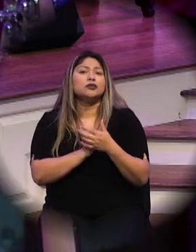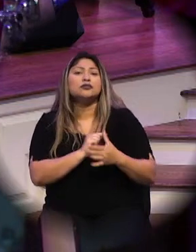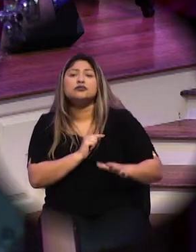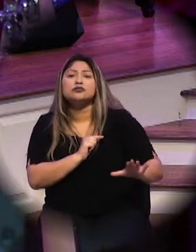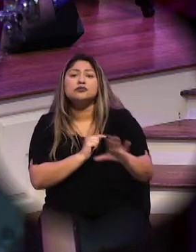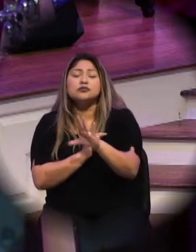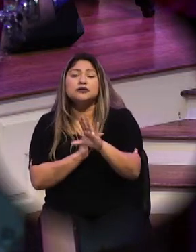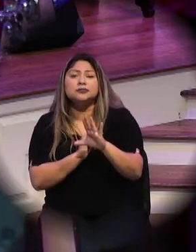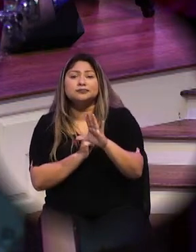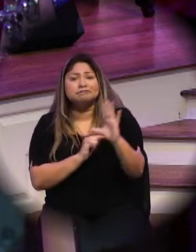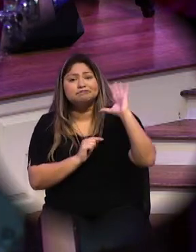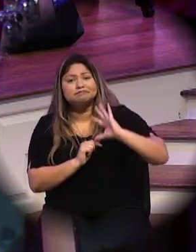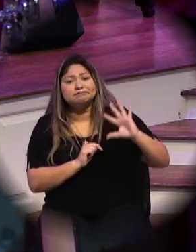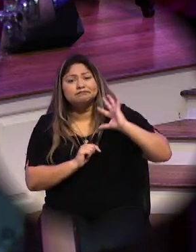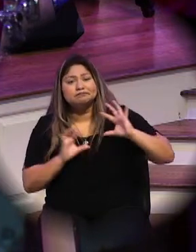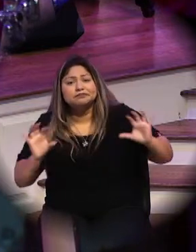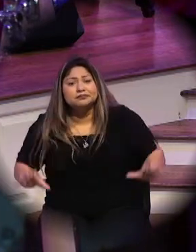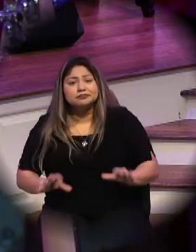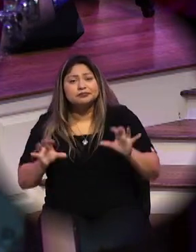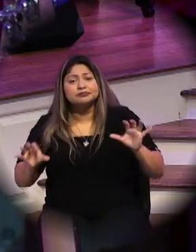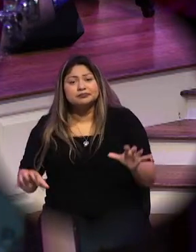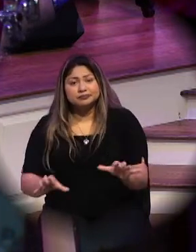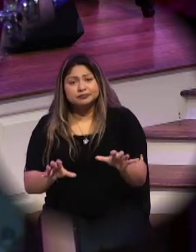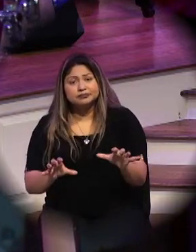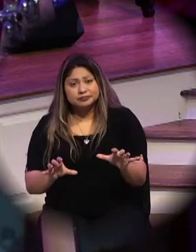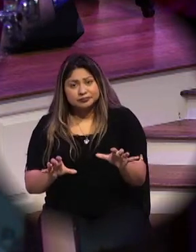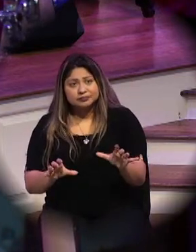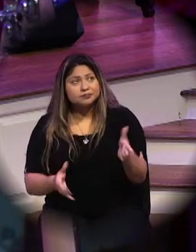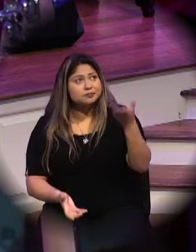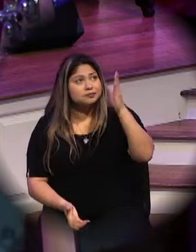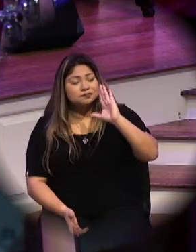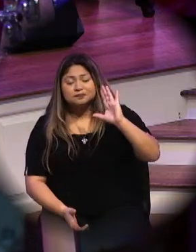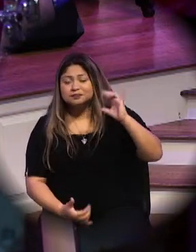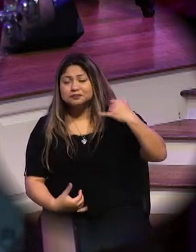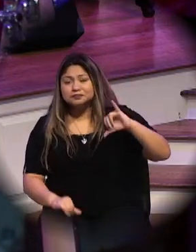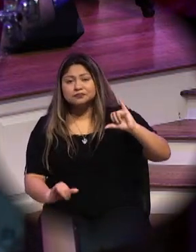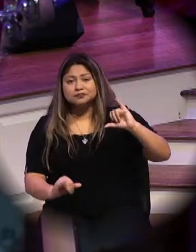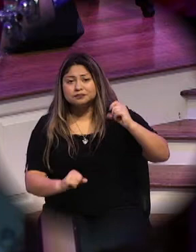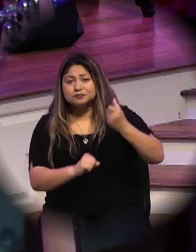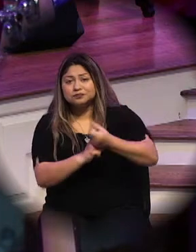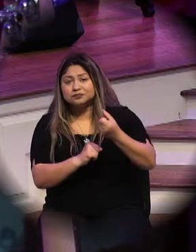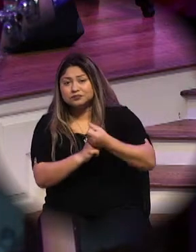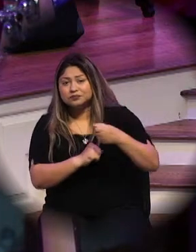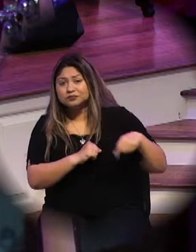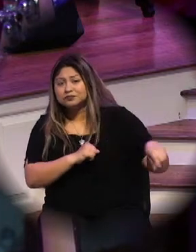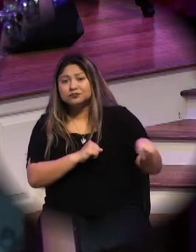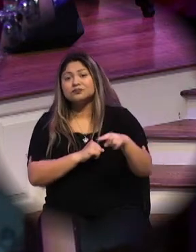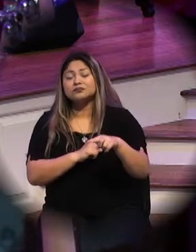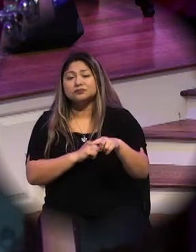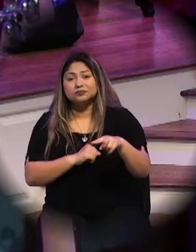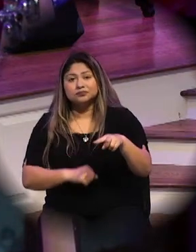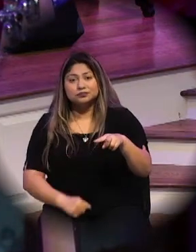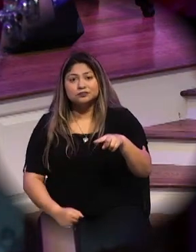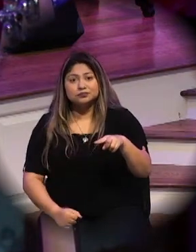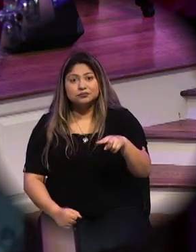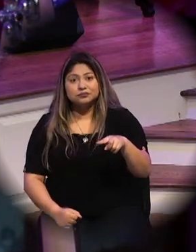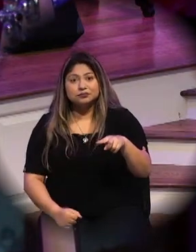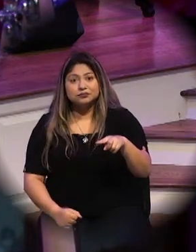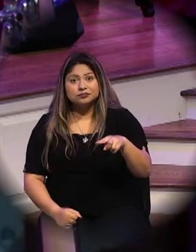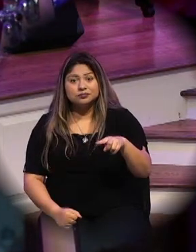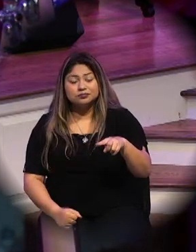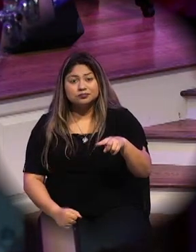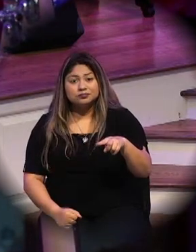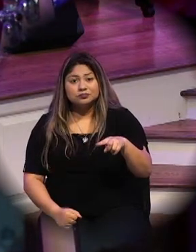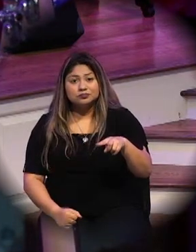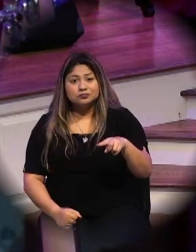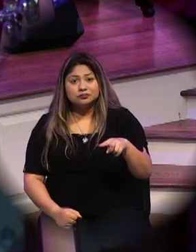or who you are, God is for you. This is why the psalmist invites not just Israel, but the whole earth in